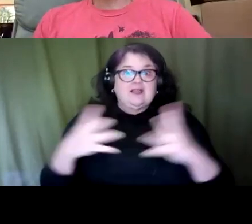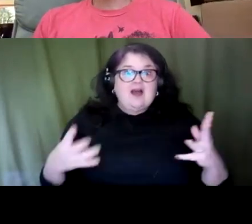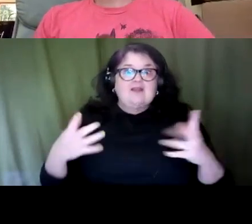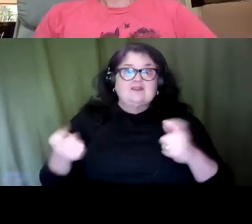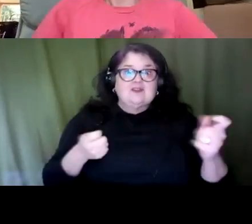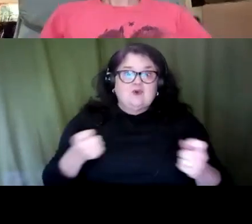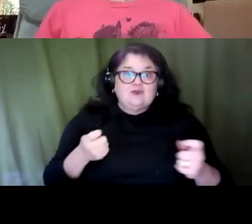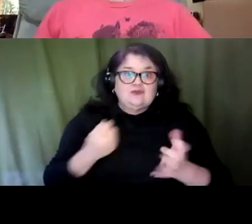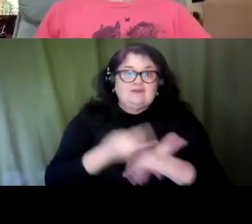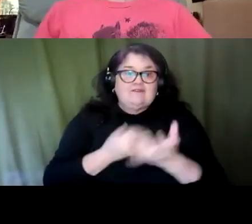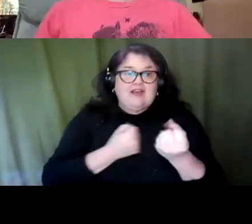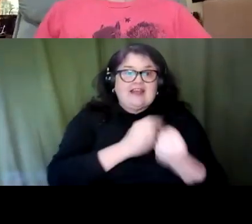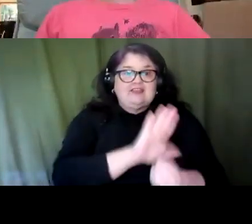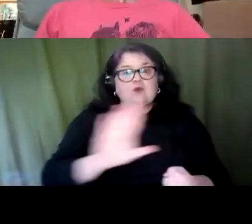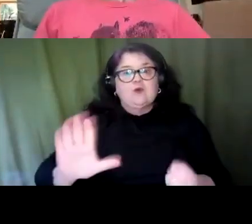own projects.